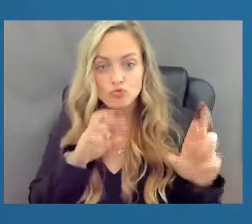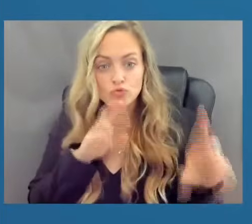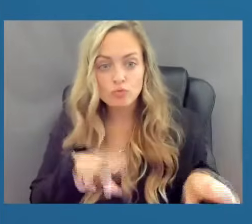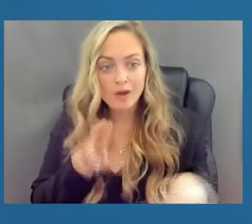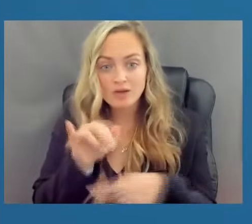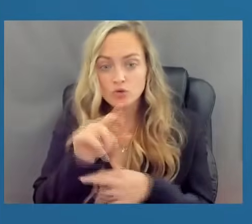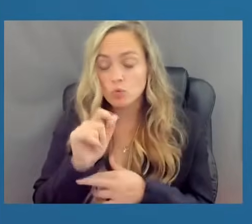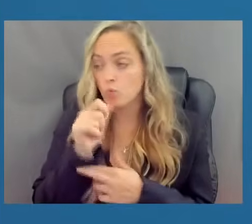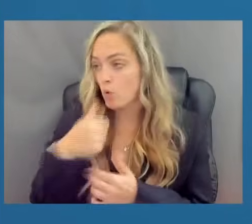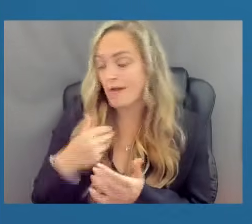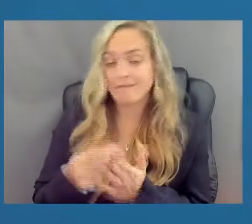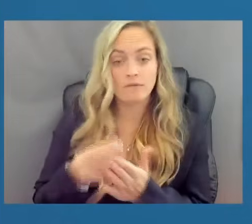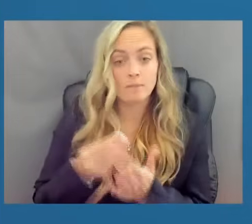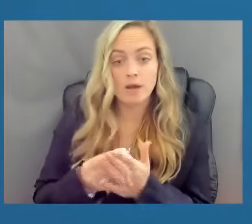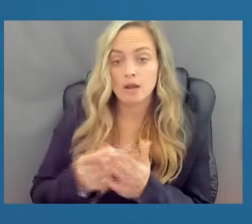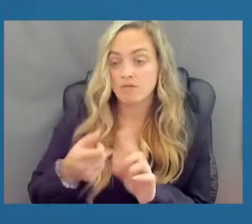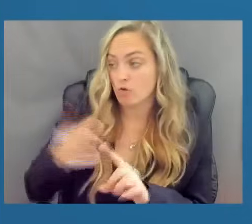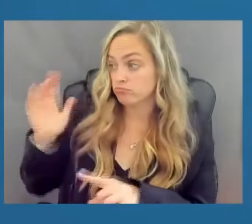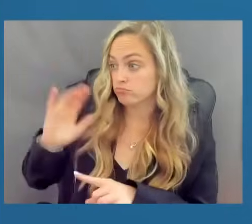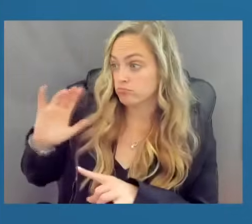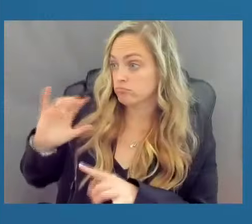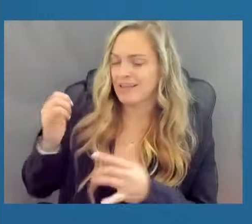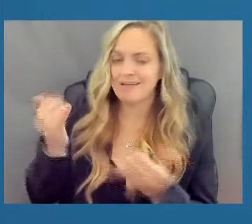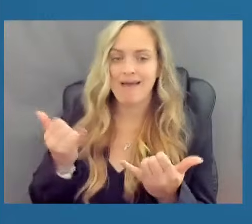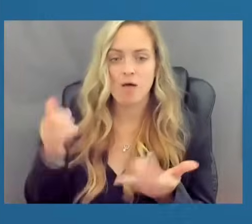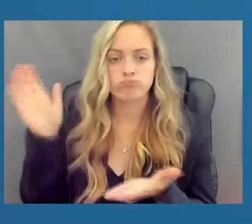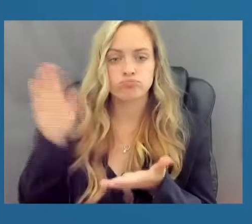have the funding they had in the past.